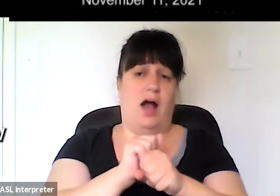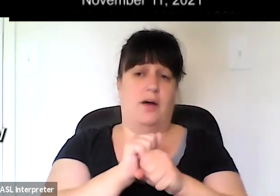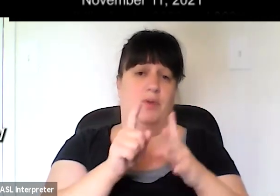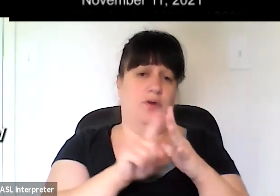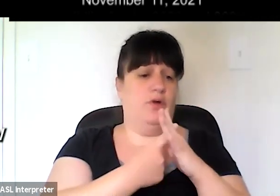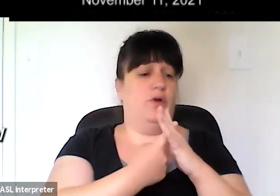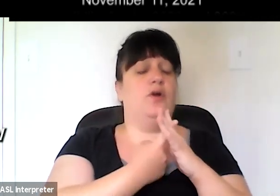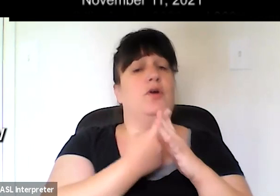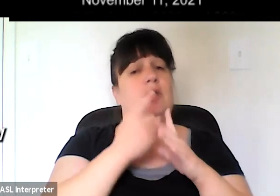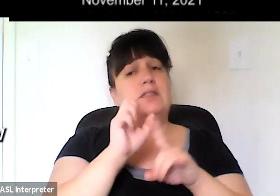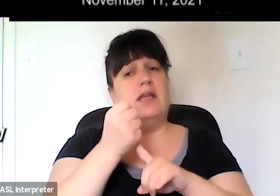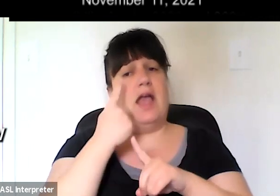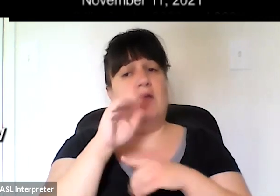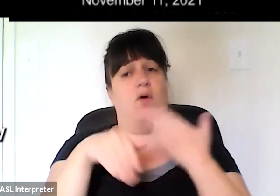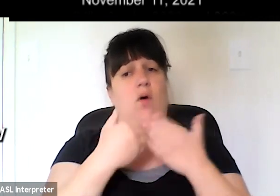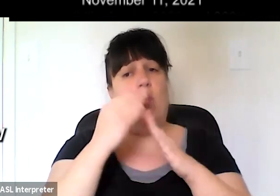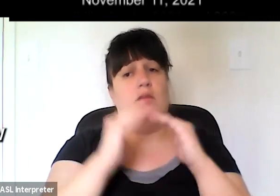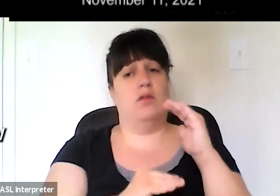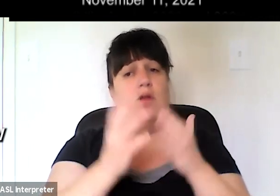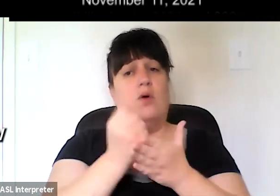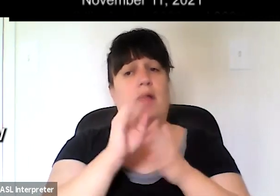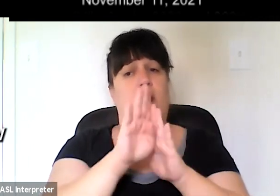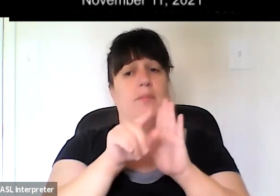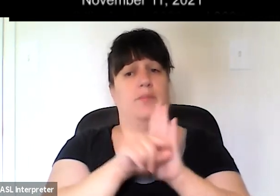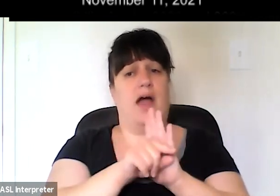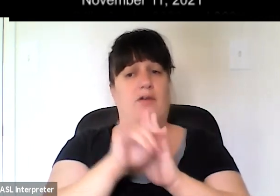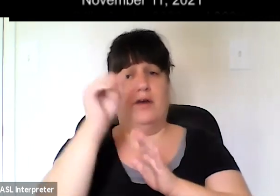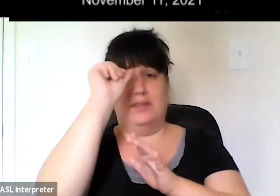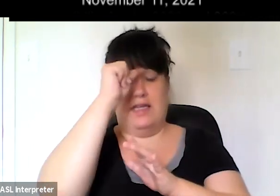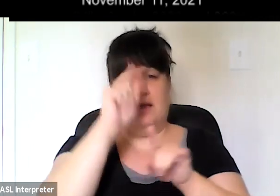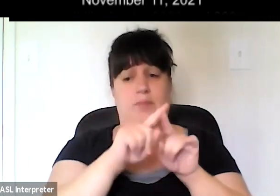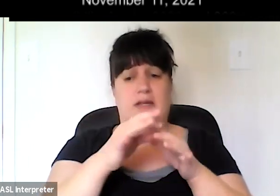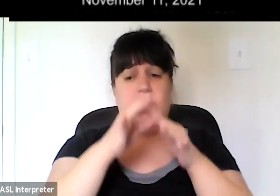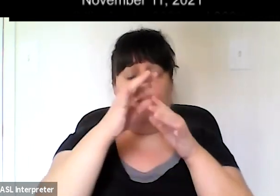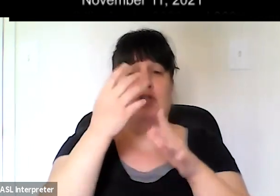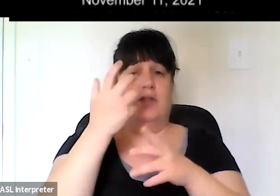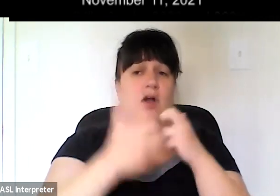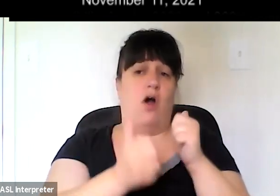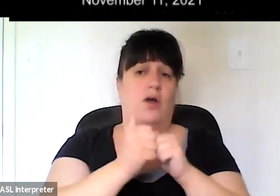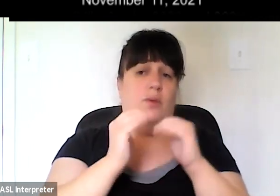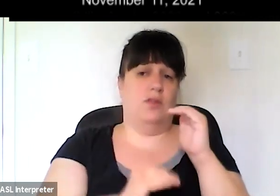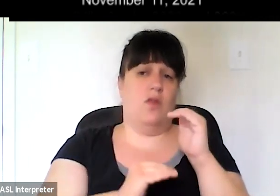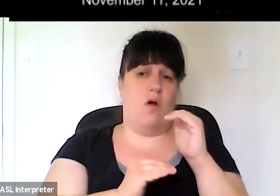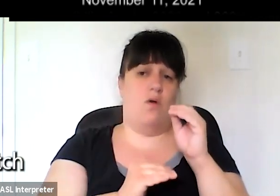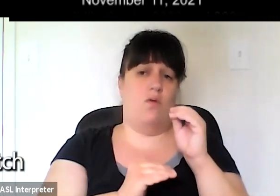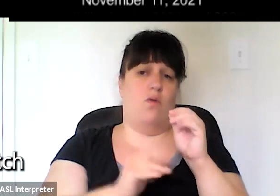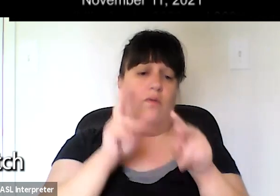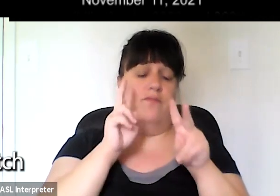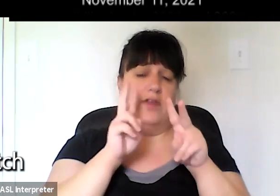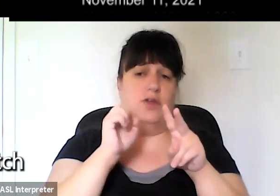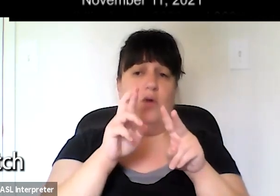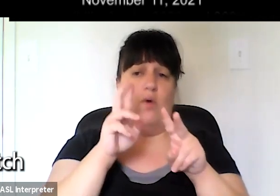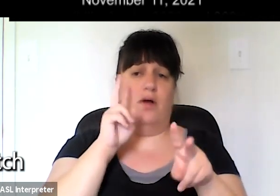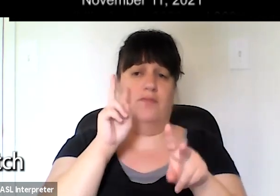for all of the low-income backgrounds in India, but it's especially hard with low vision or visually